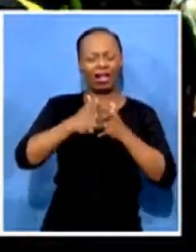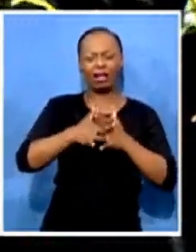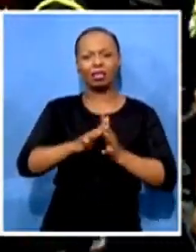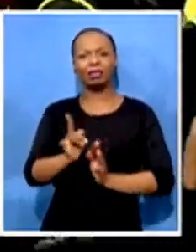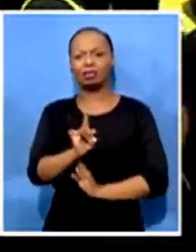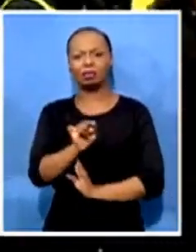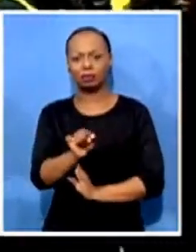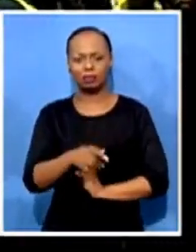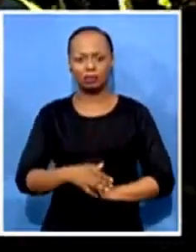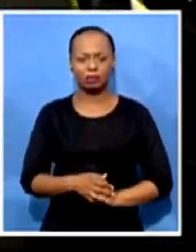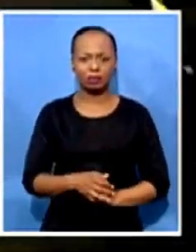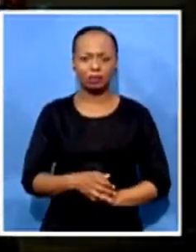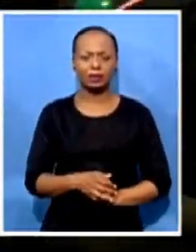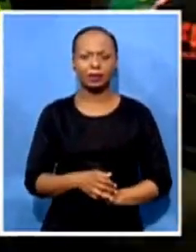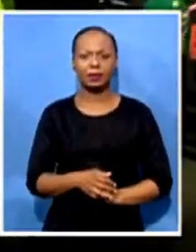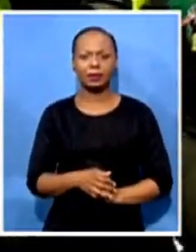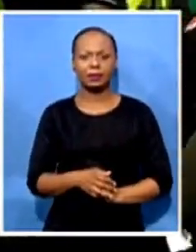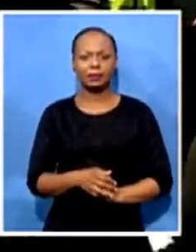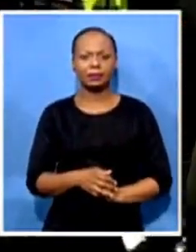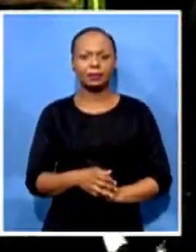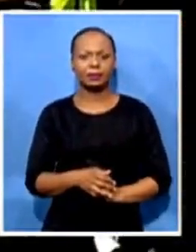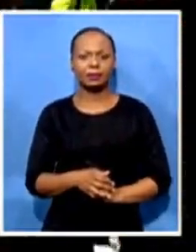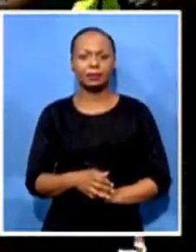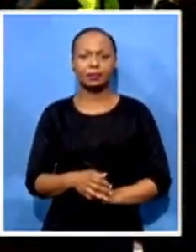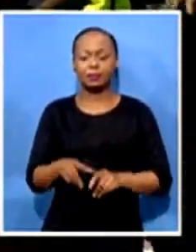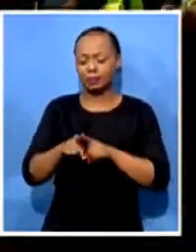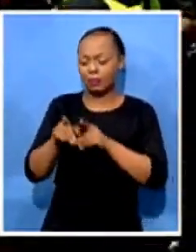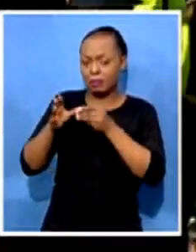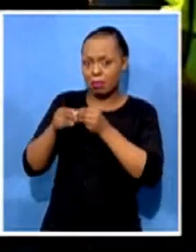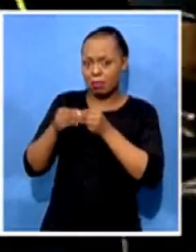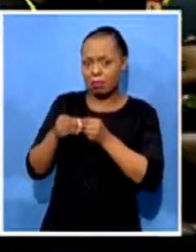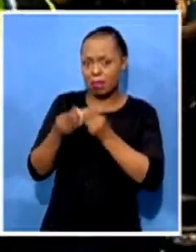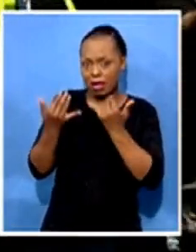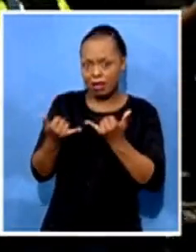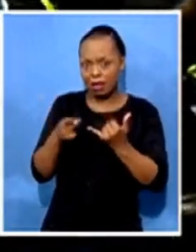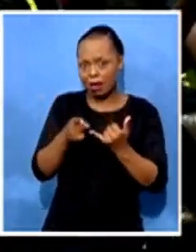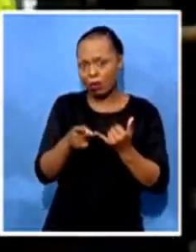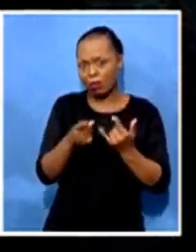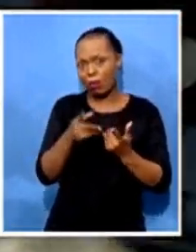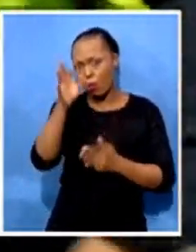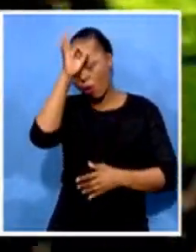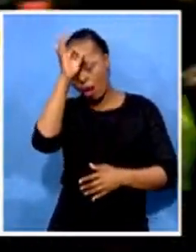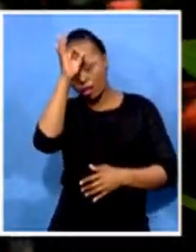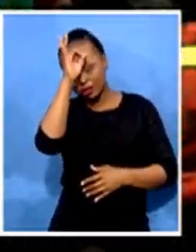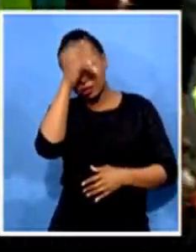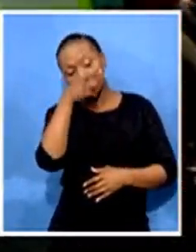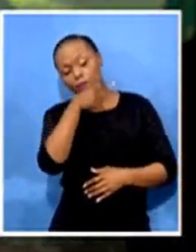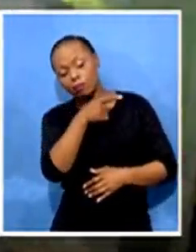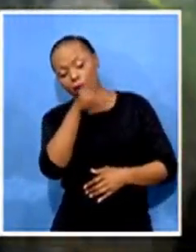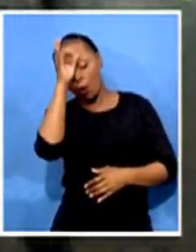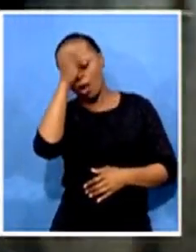There are members here, as you can see behind me, of public order policing, armed with their shields and so